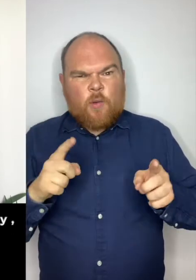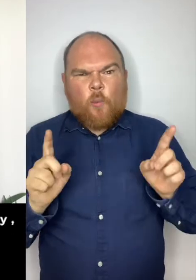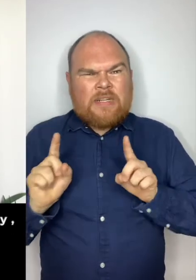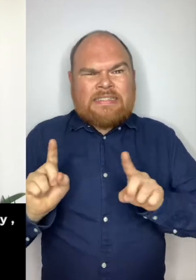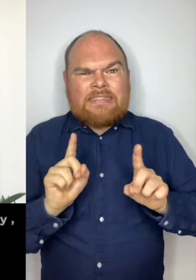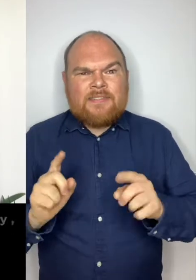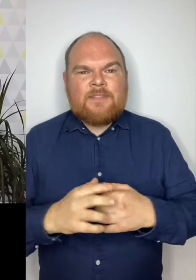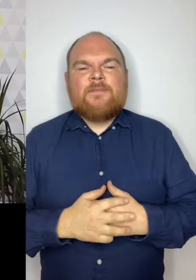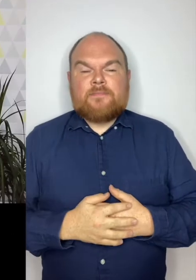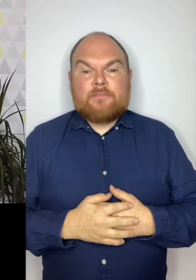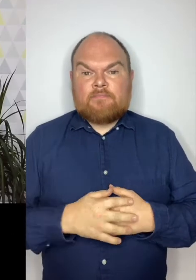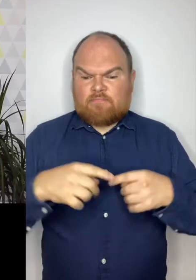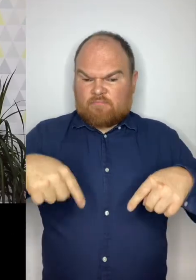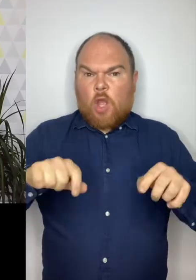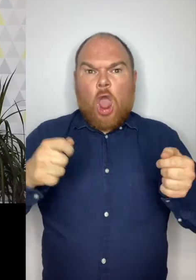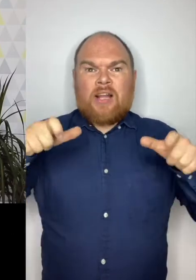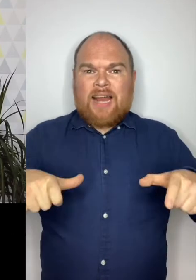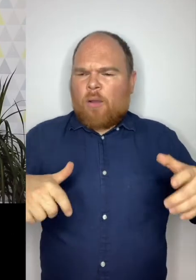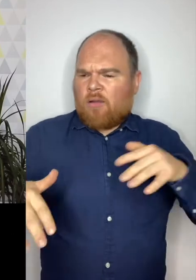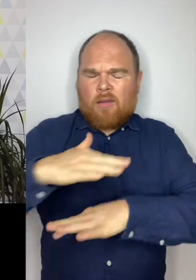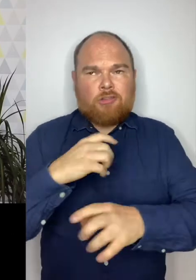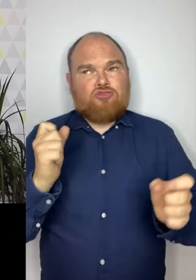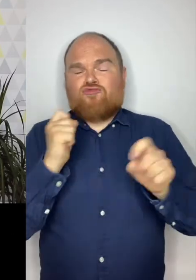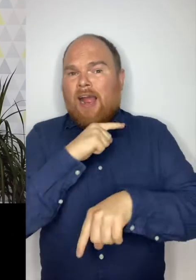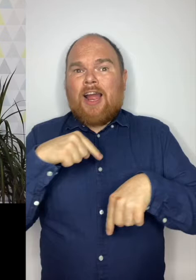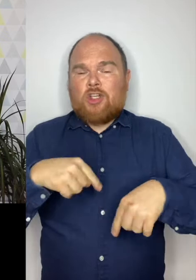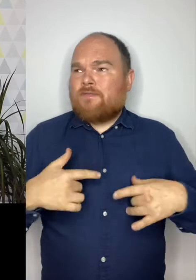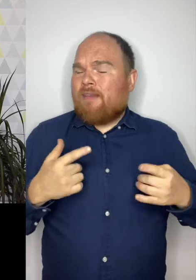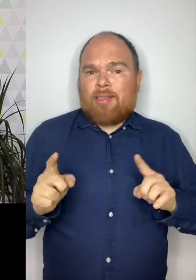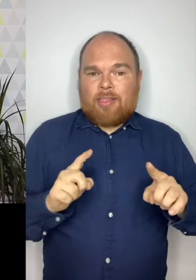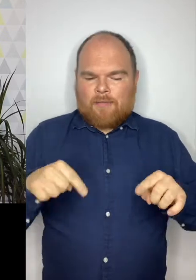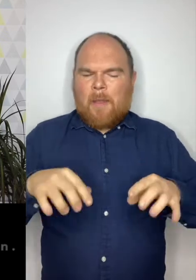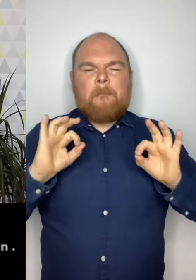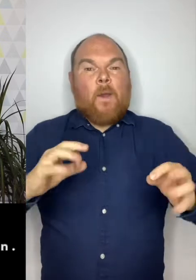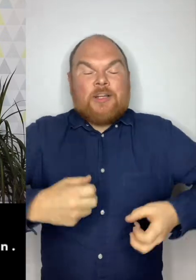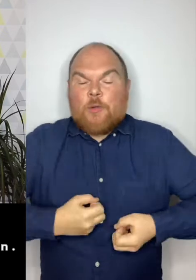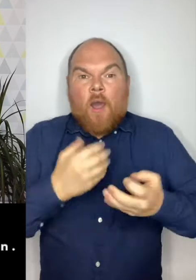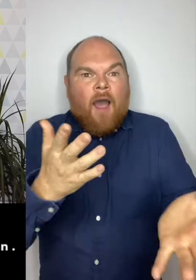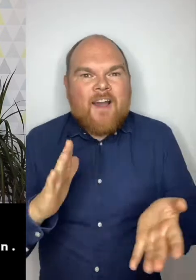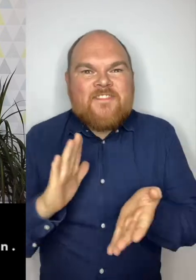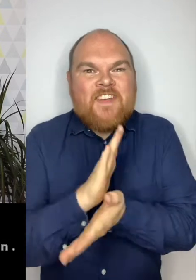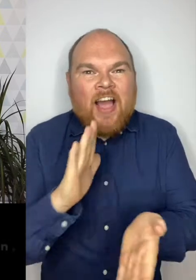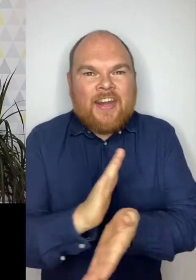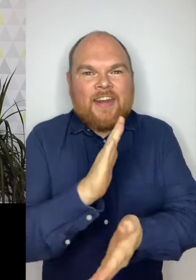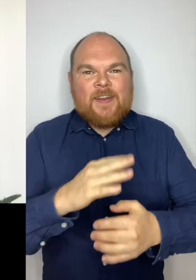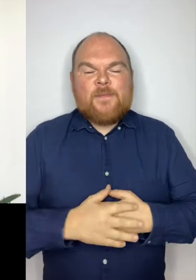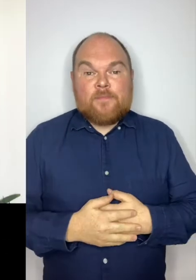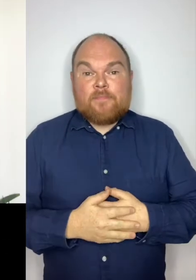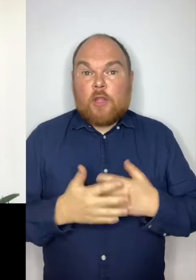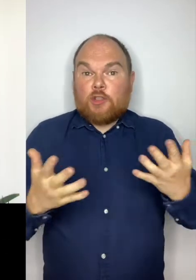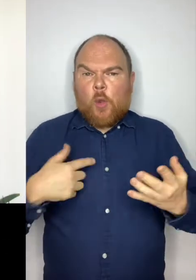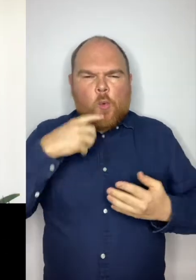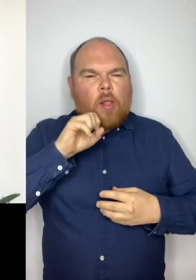complete nonsense. We think this is the perfect way to express ourselves during these strange times and to be creative during lockdown.